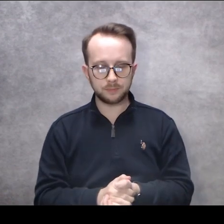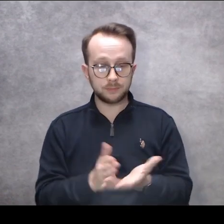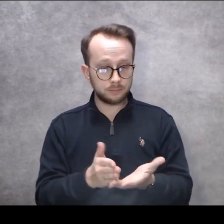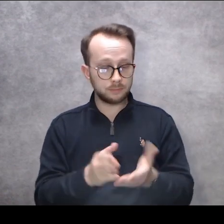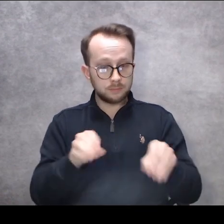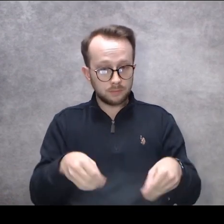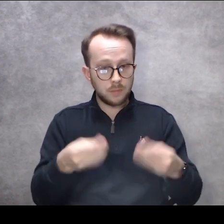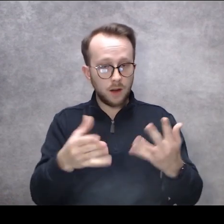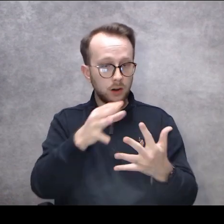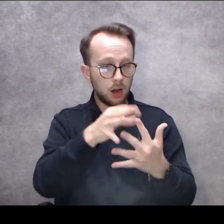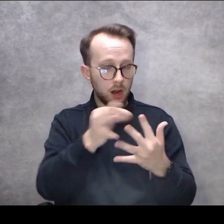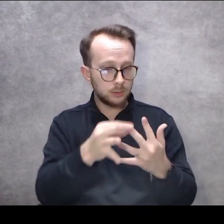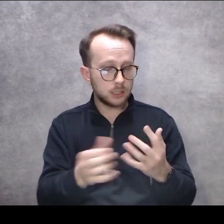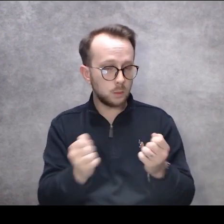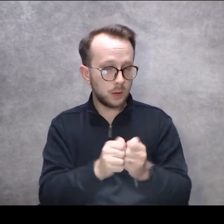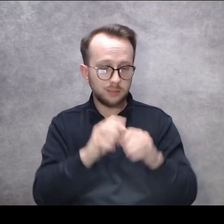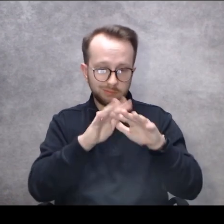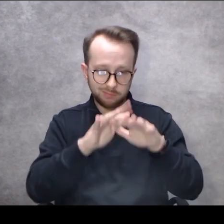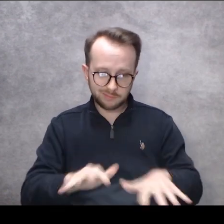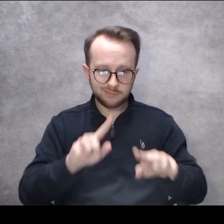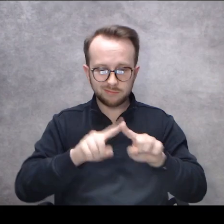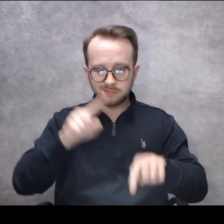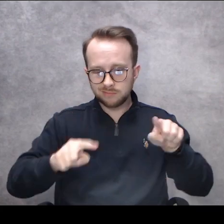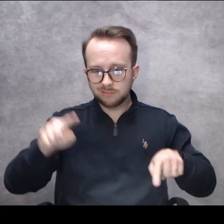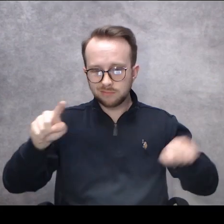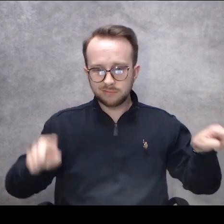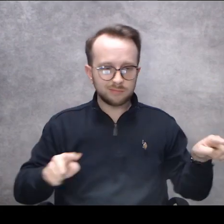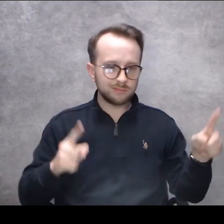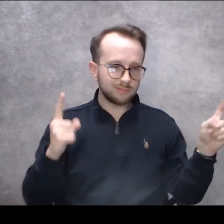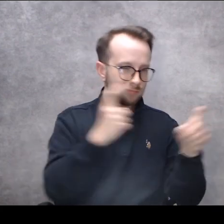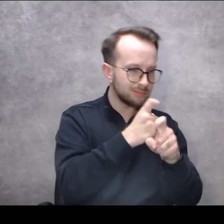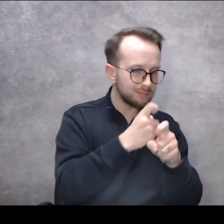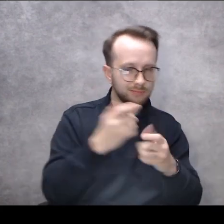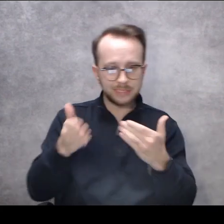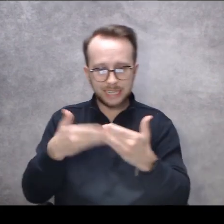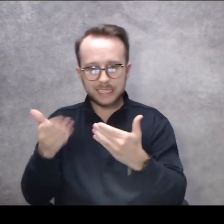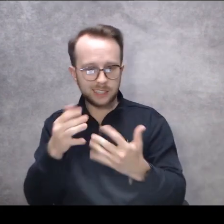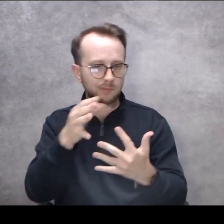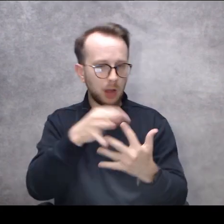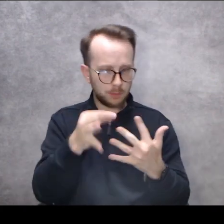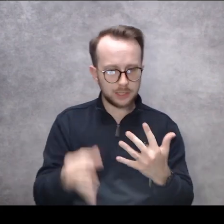Offer options with varying modes of complexity or difficulty.